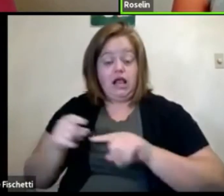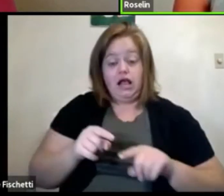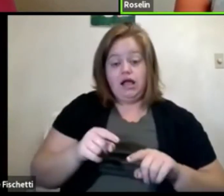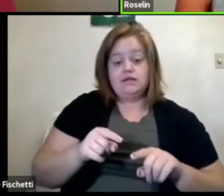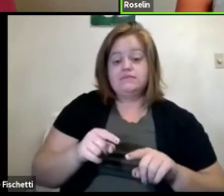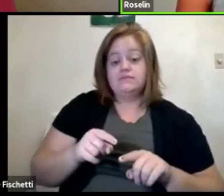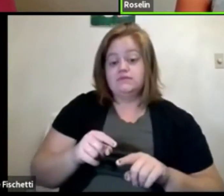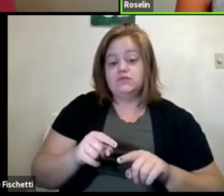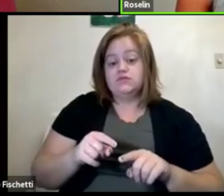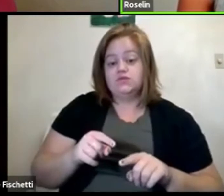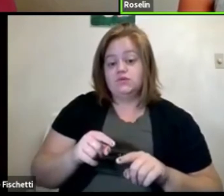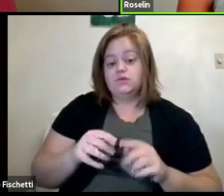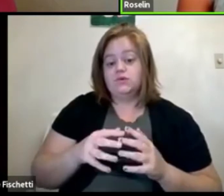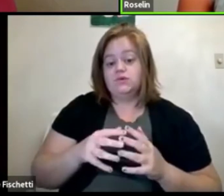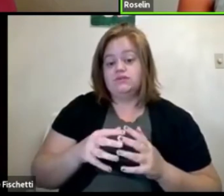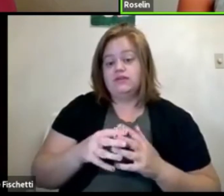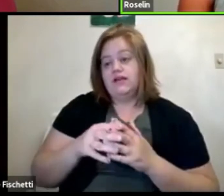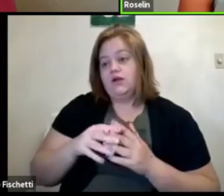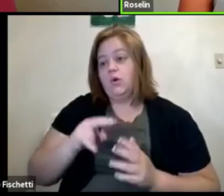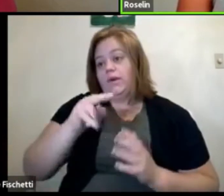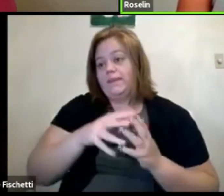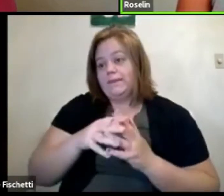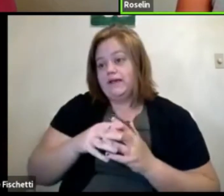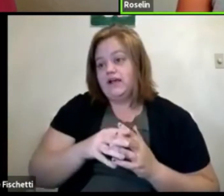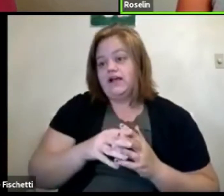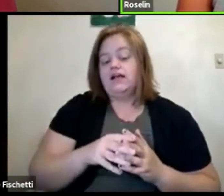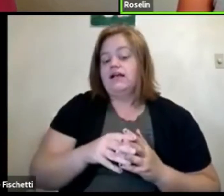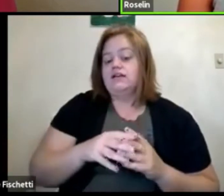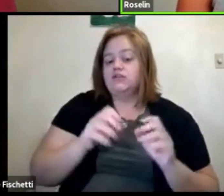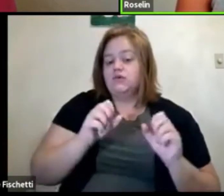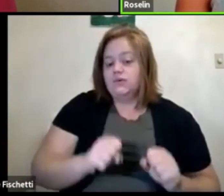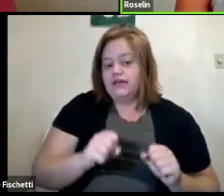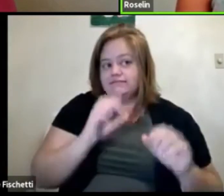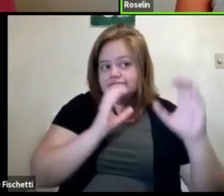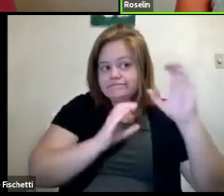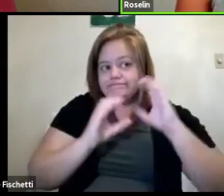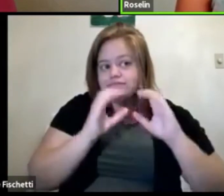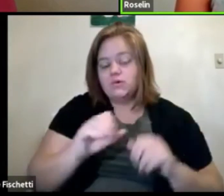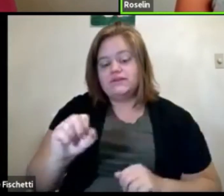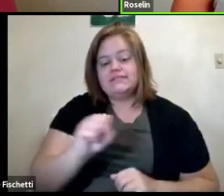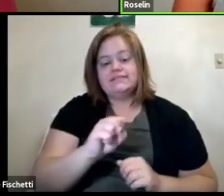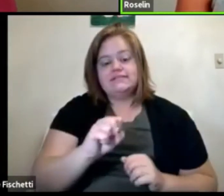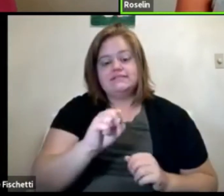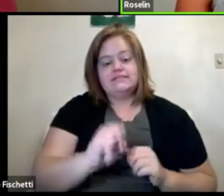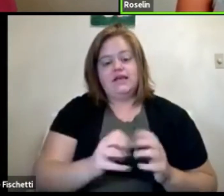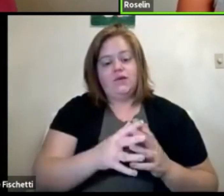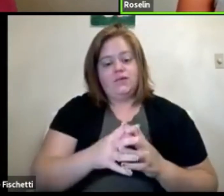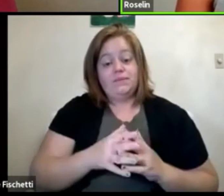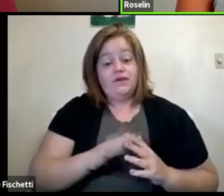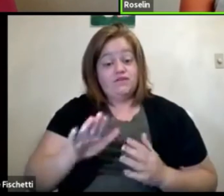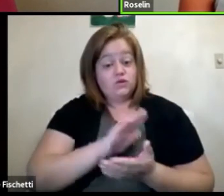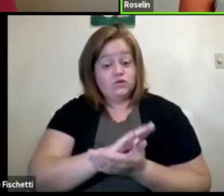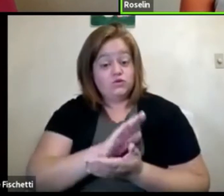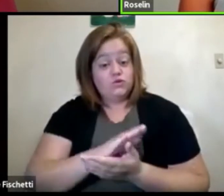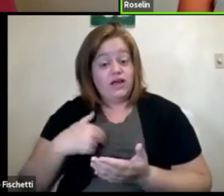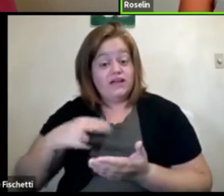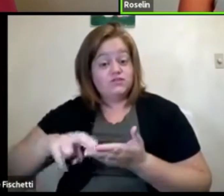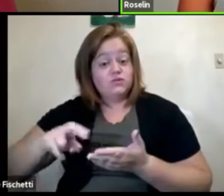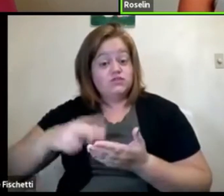tons of opportunities, but you have to look for them. If your school has a program, a research program, join